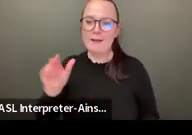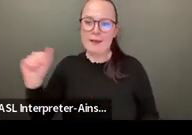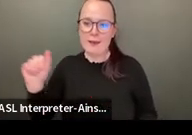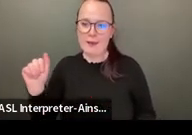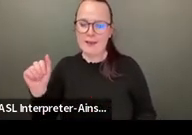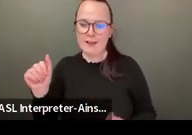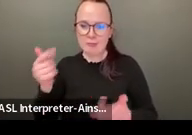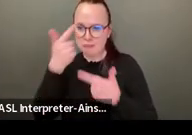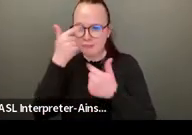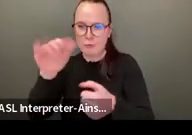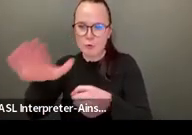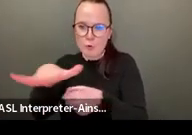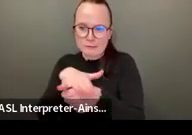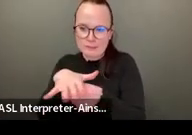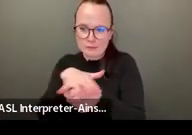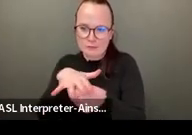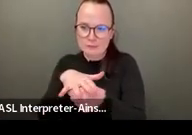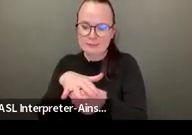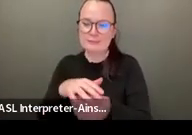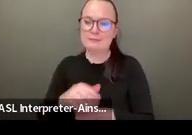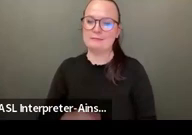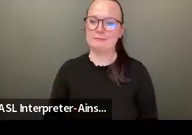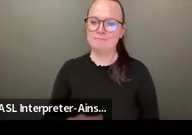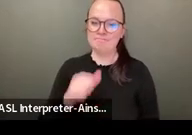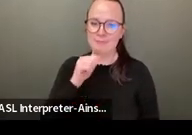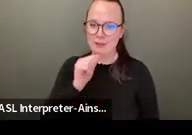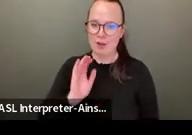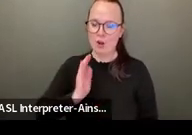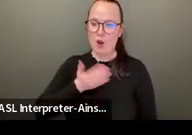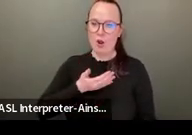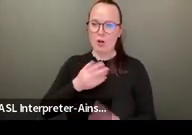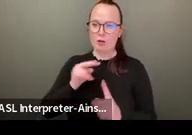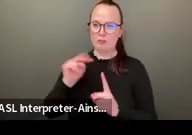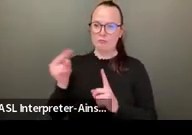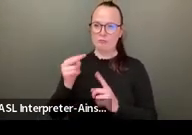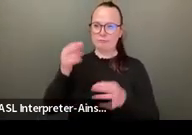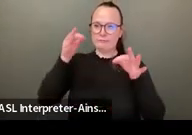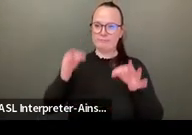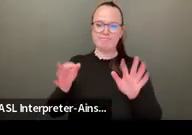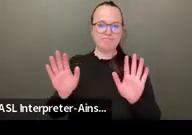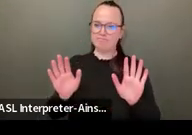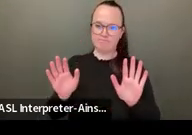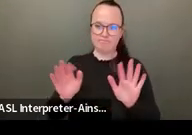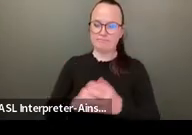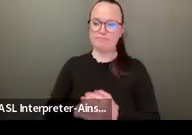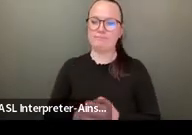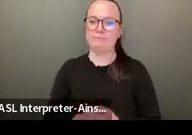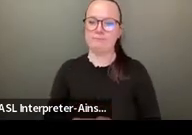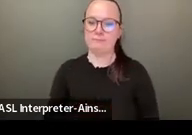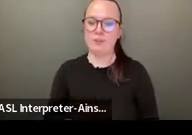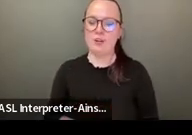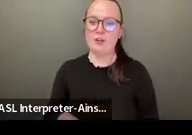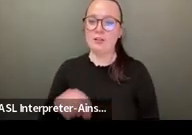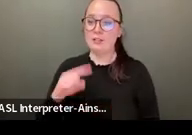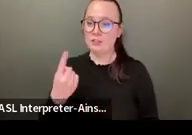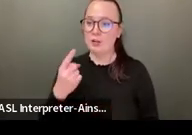decision. It's not something that we look at as far as compliance. Just one of those needs to be checked